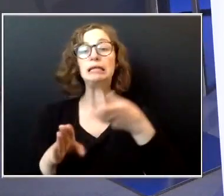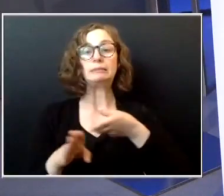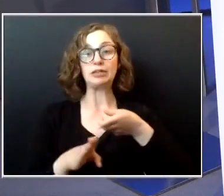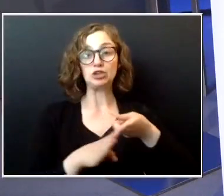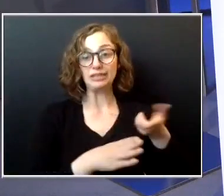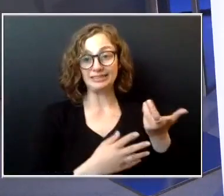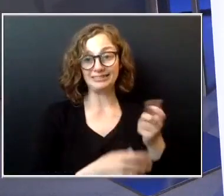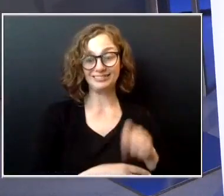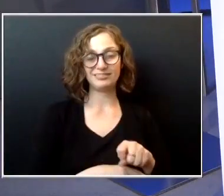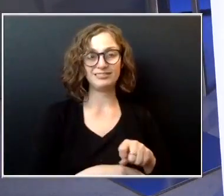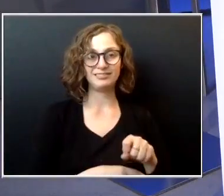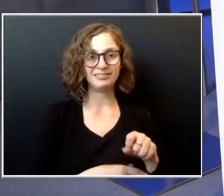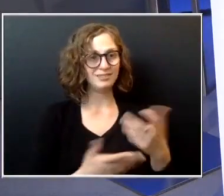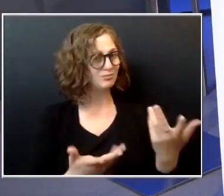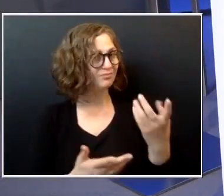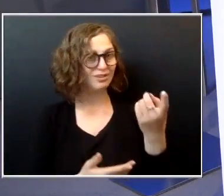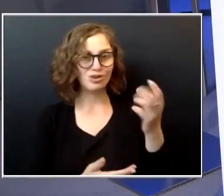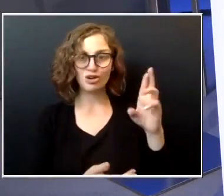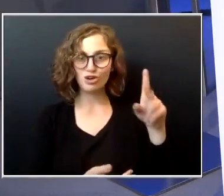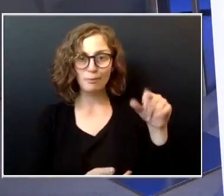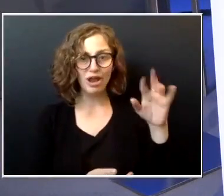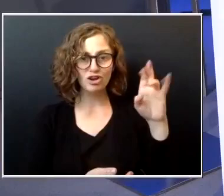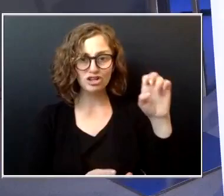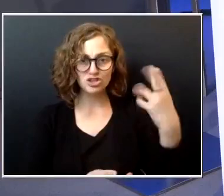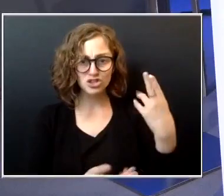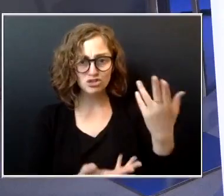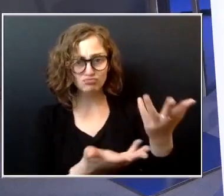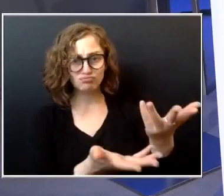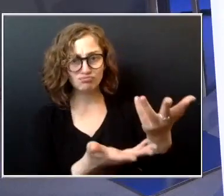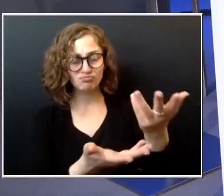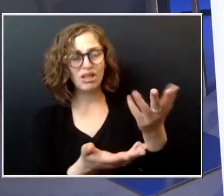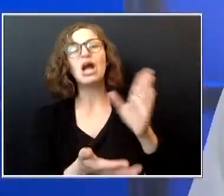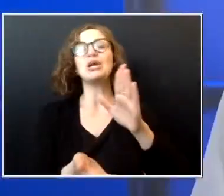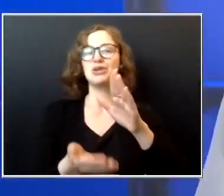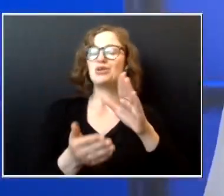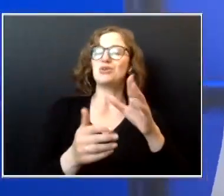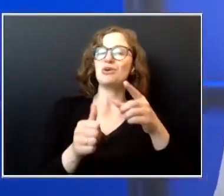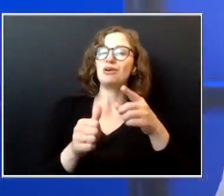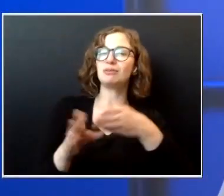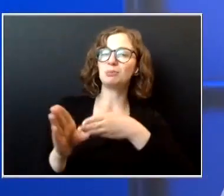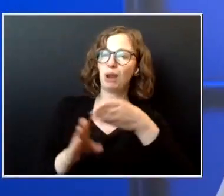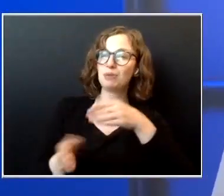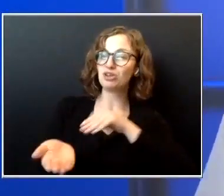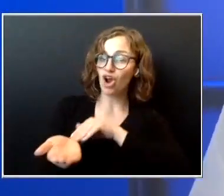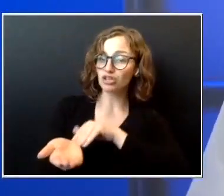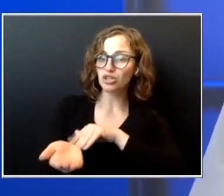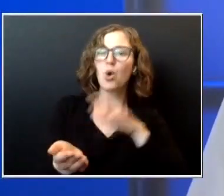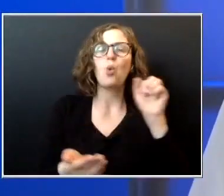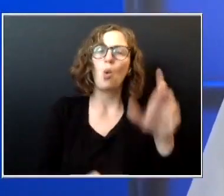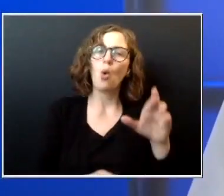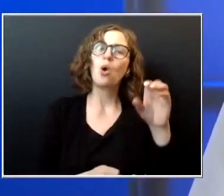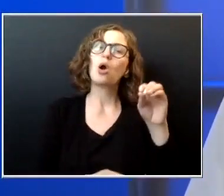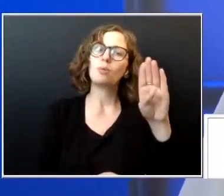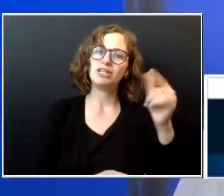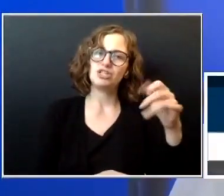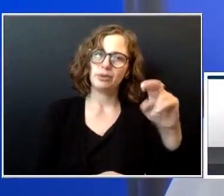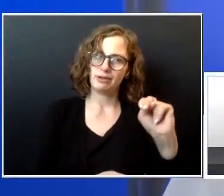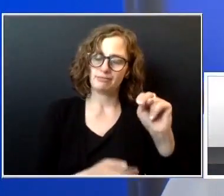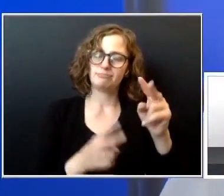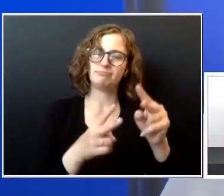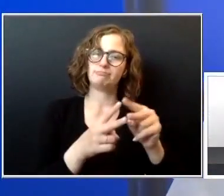you go? Where do you start? Yeah, I do think your primary care physician or your OBGYN, I would say both, would be at